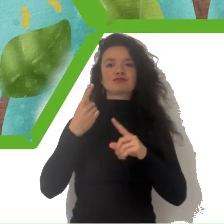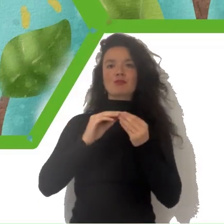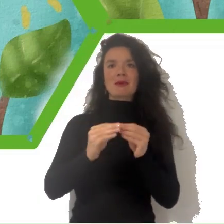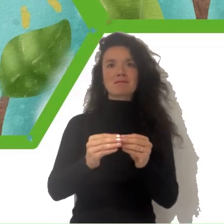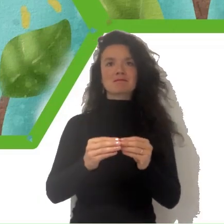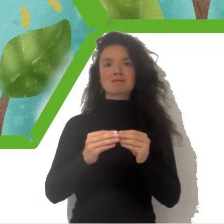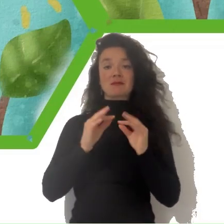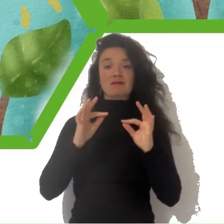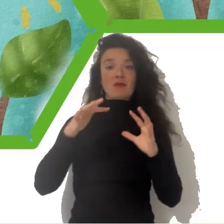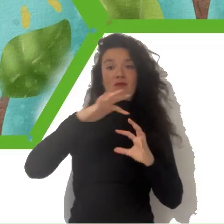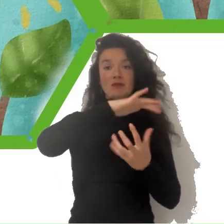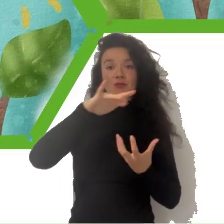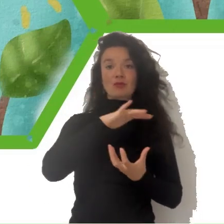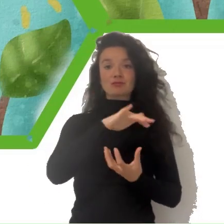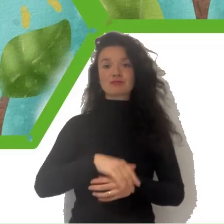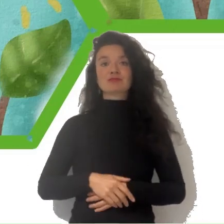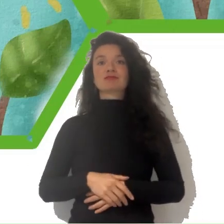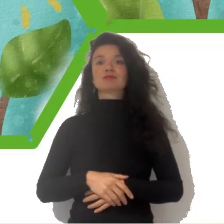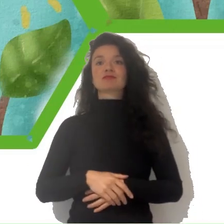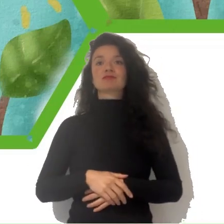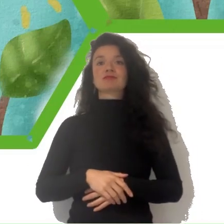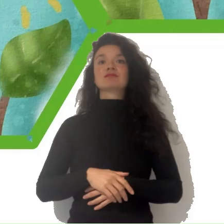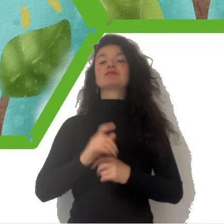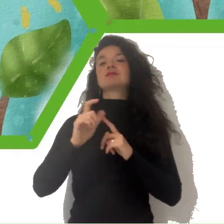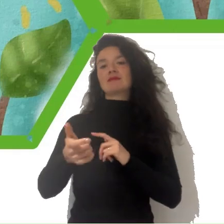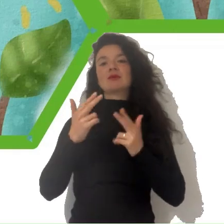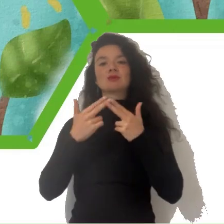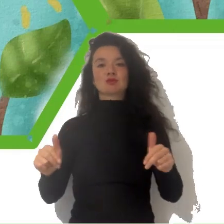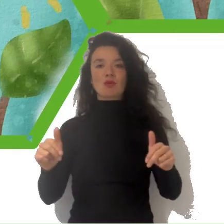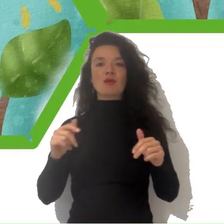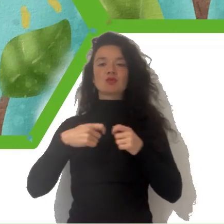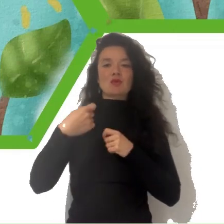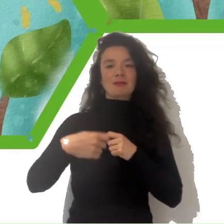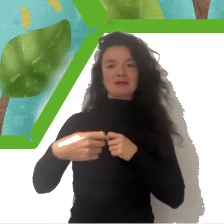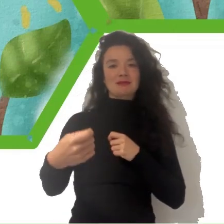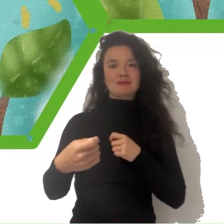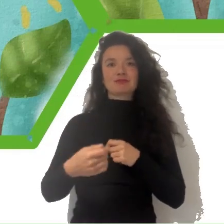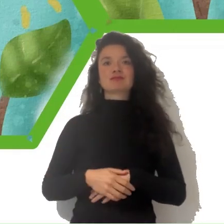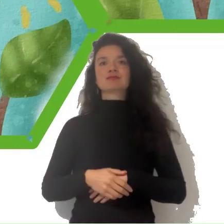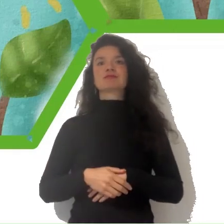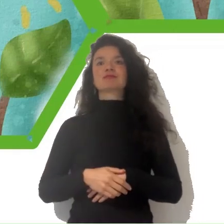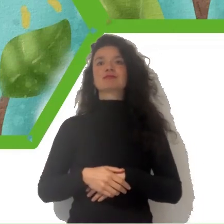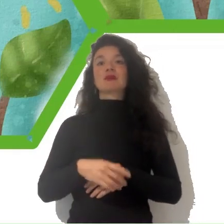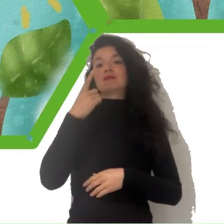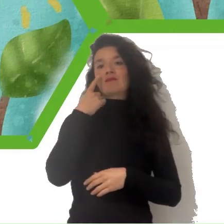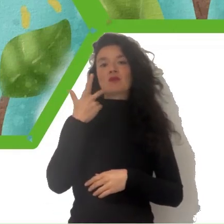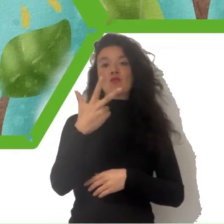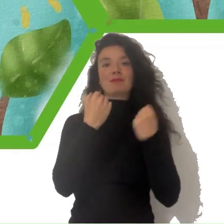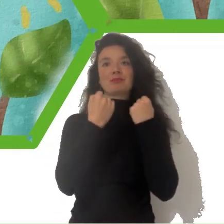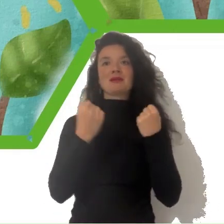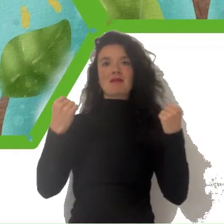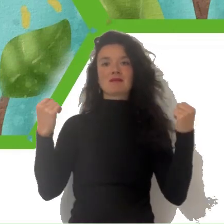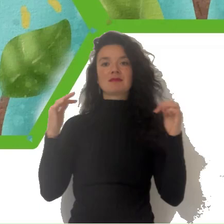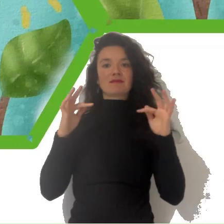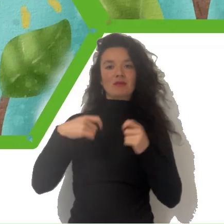sustainability. Then we'll move on to sustainable development goals. We'll see about sustainable consumption and production, the